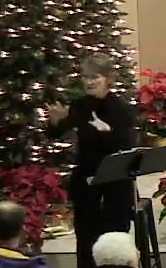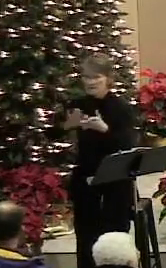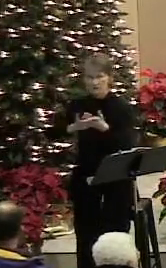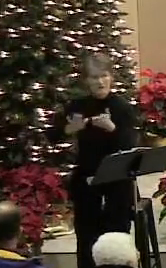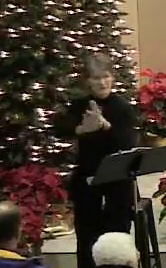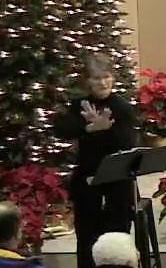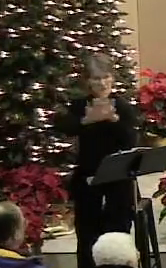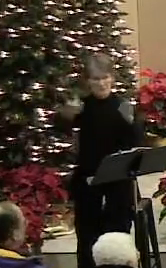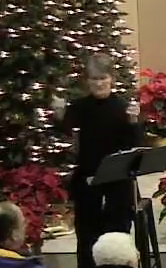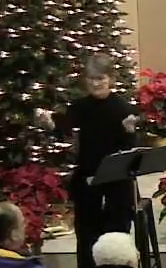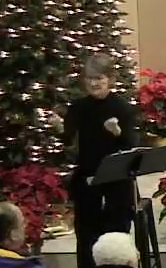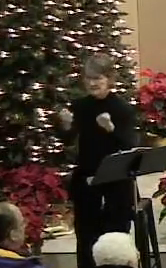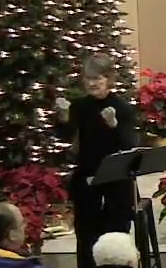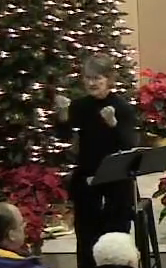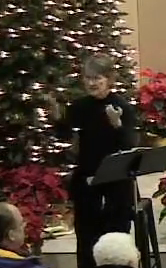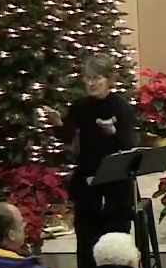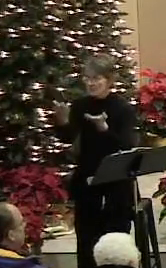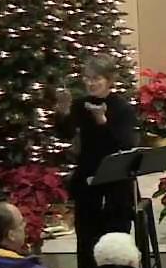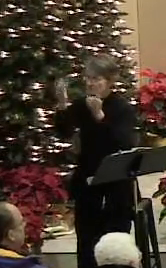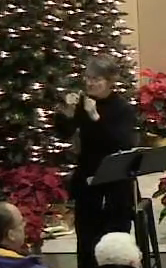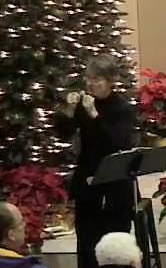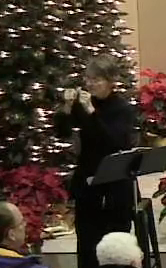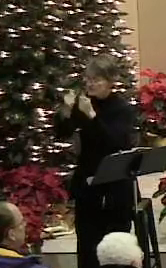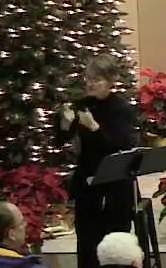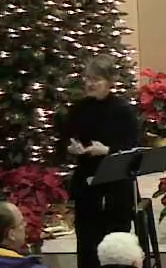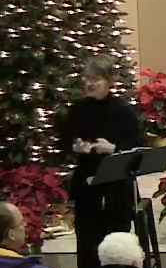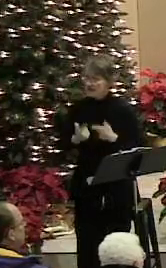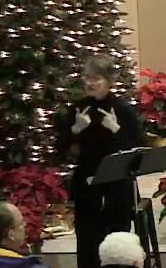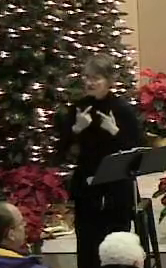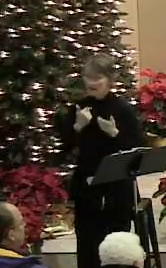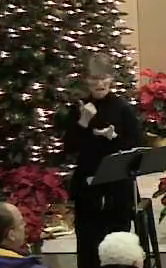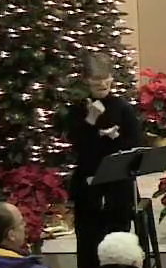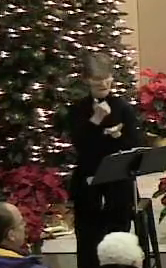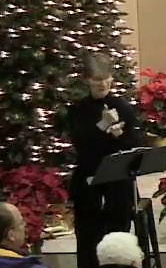us our sins, and bring us to everlasting life.